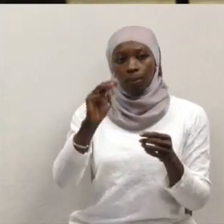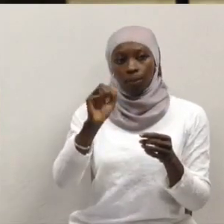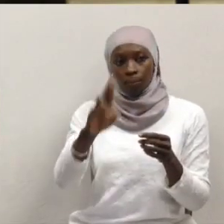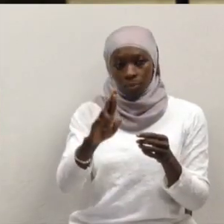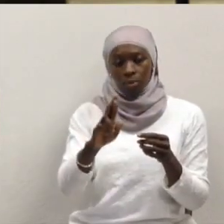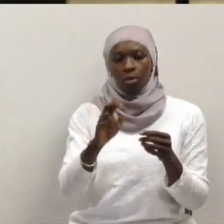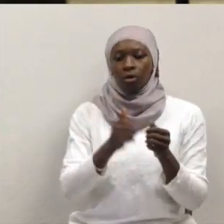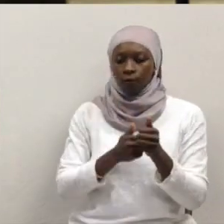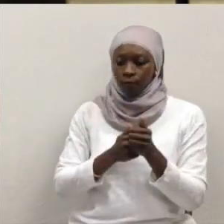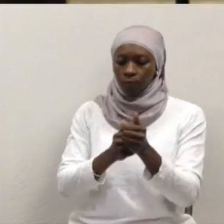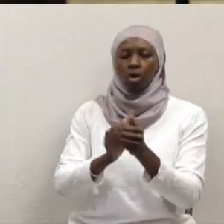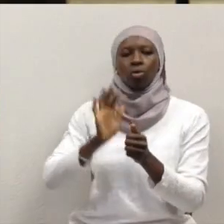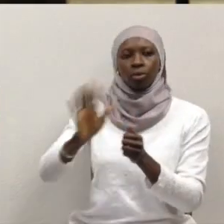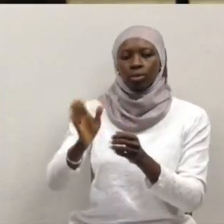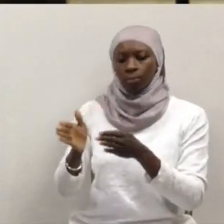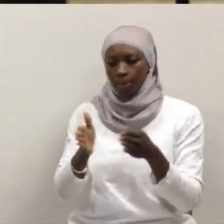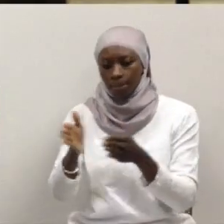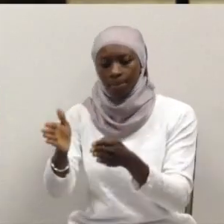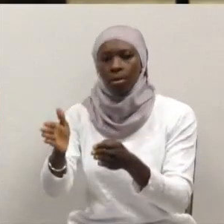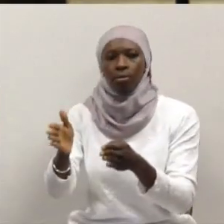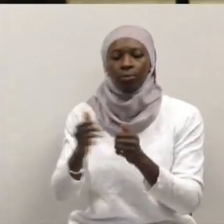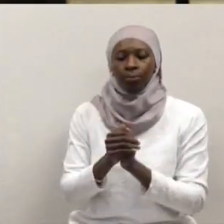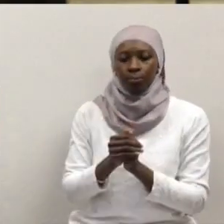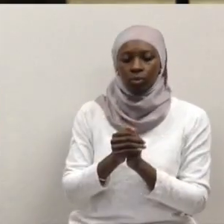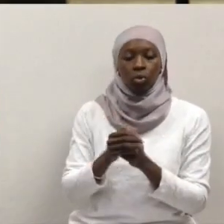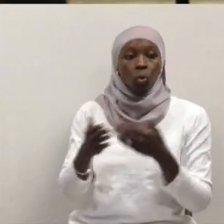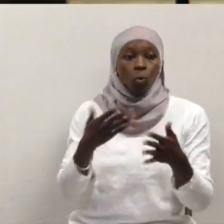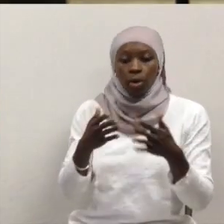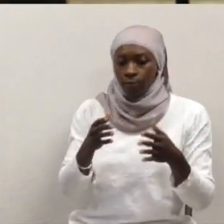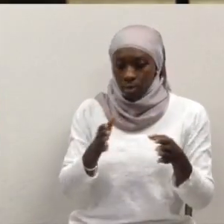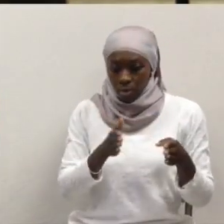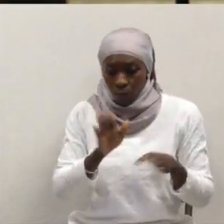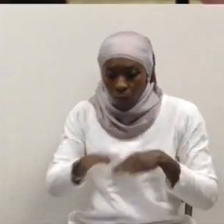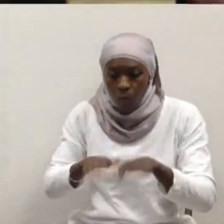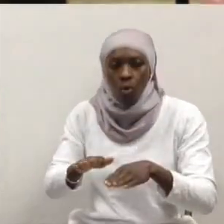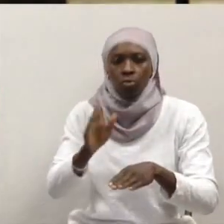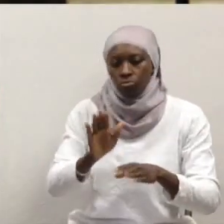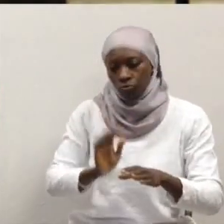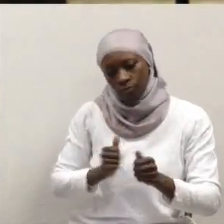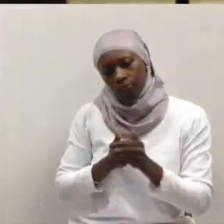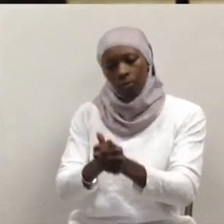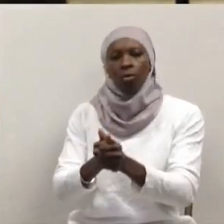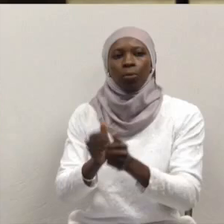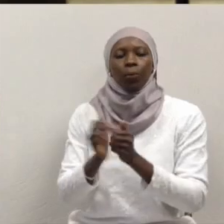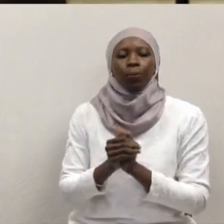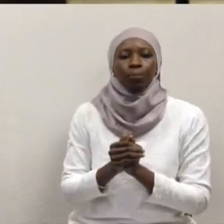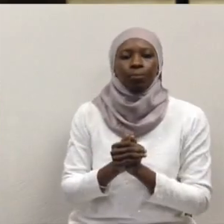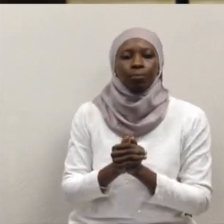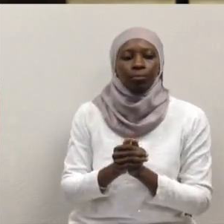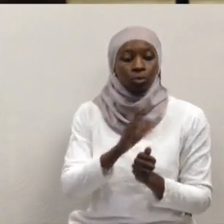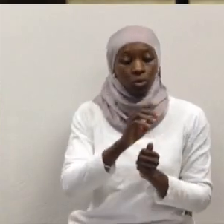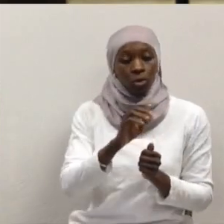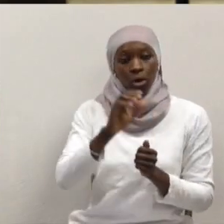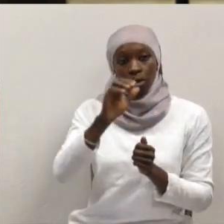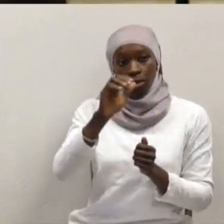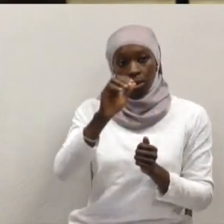is discipline. This is obedience. And this is what distinguished Abu Bakr all along. He never said